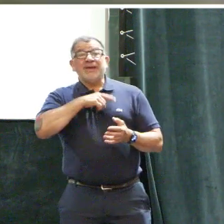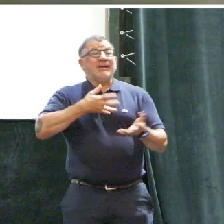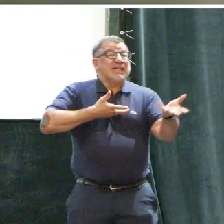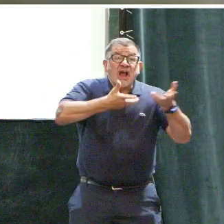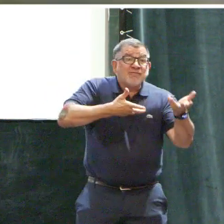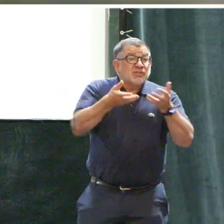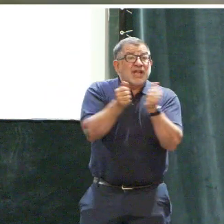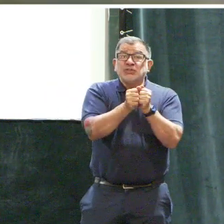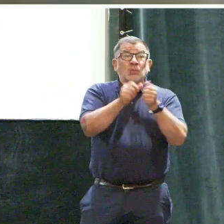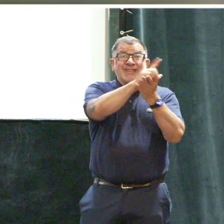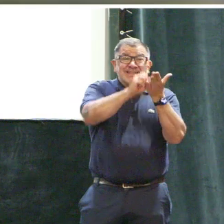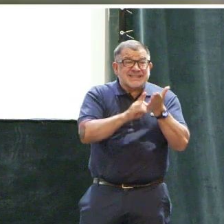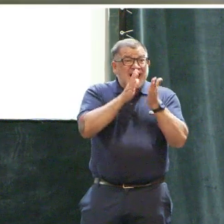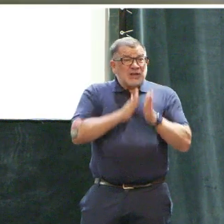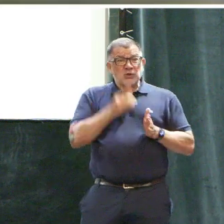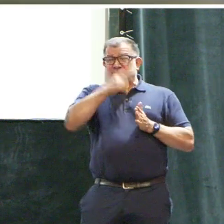Yeah.